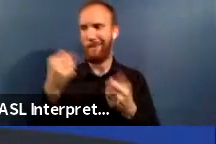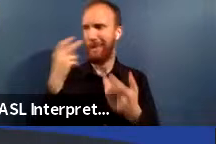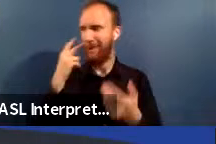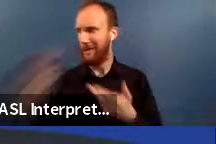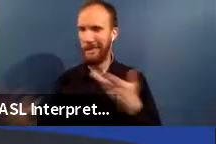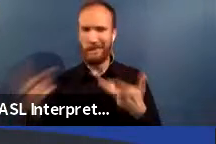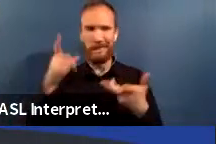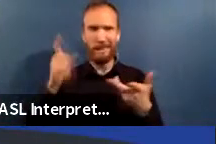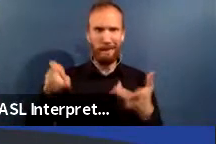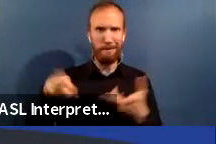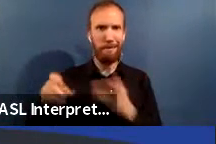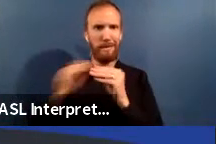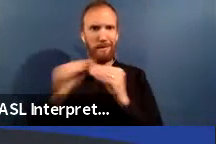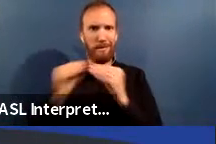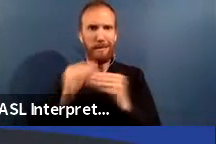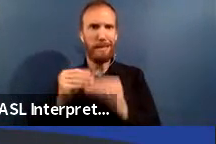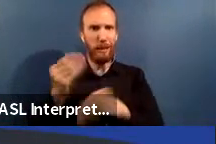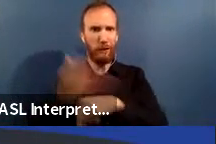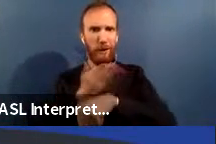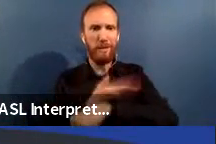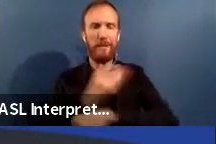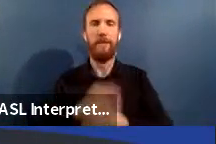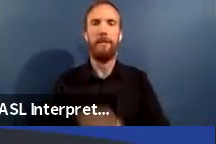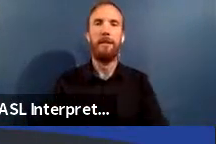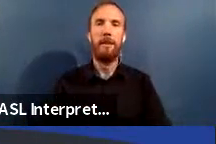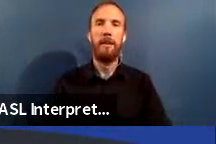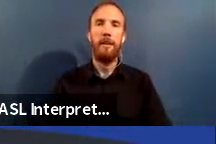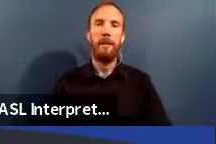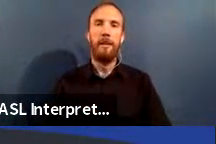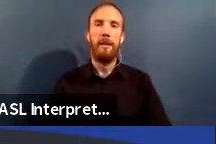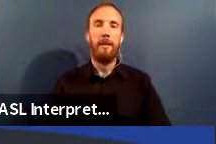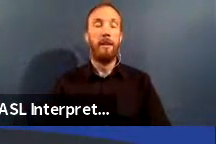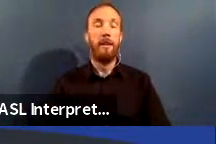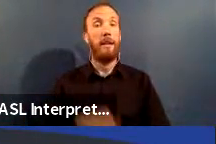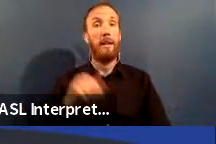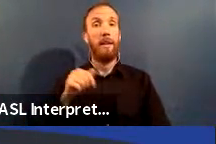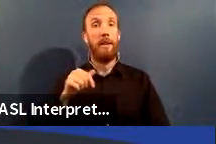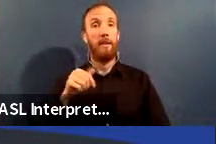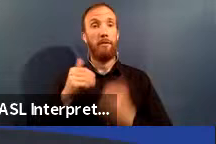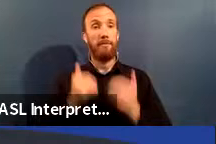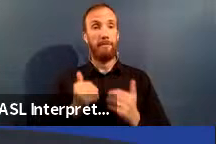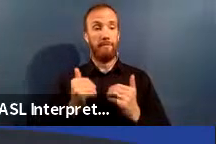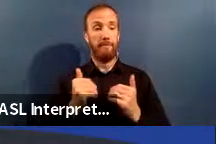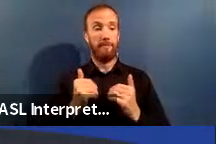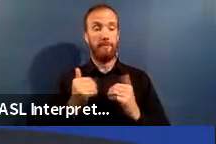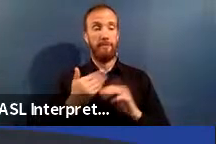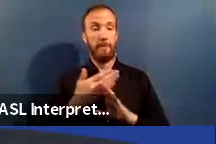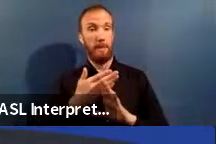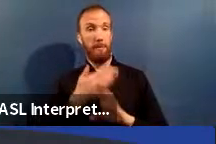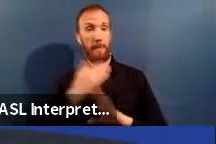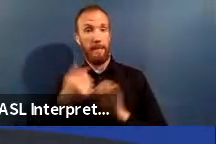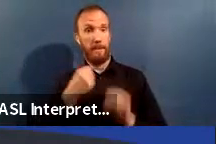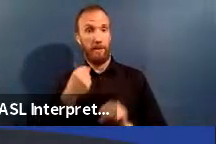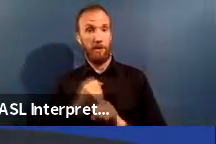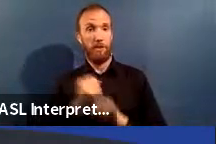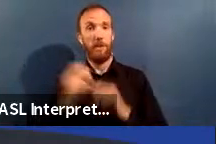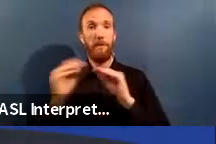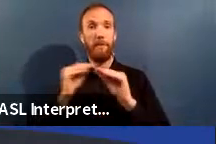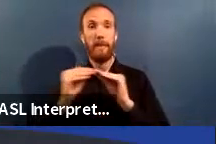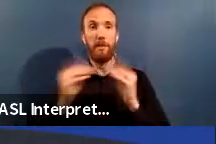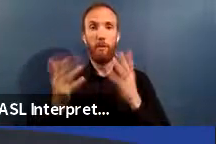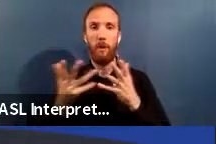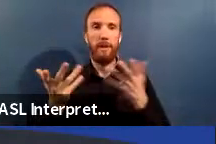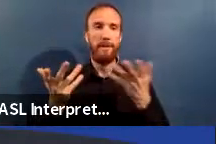replacements. Currently, or prior to this year, the repairs were primarily addressed either by